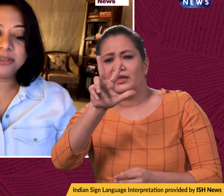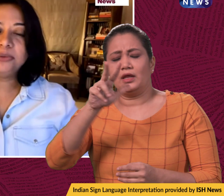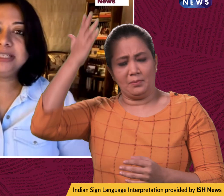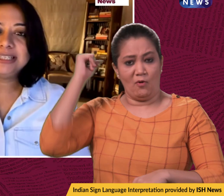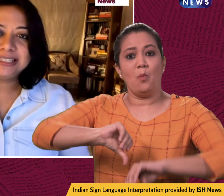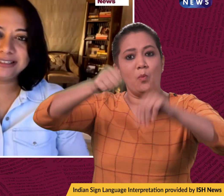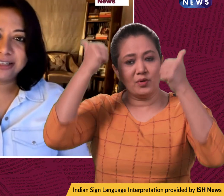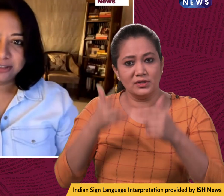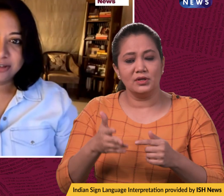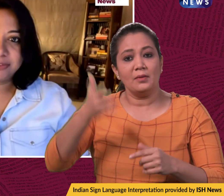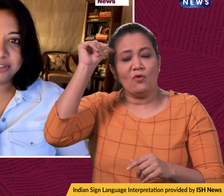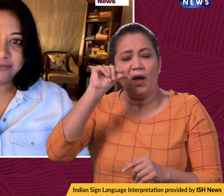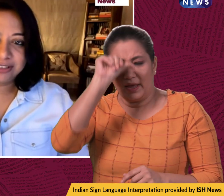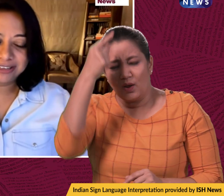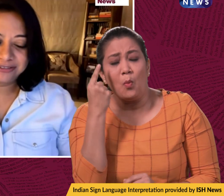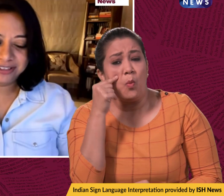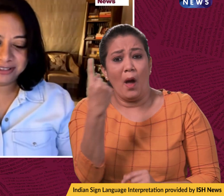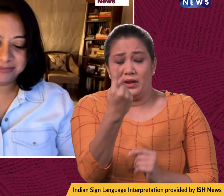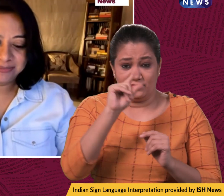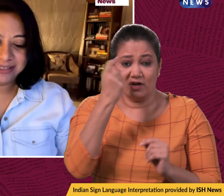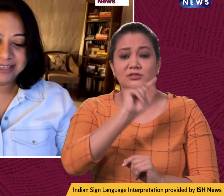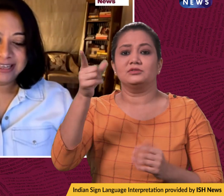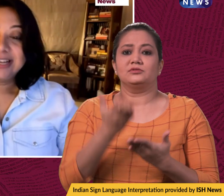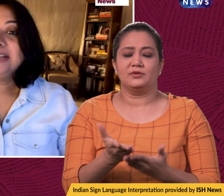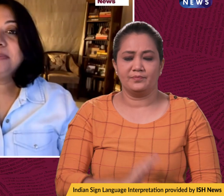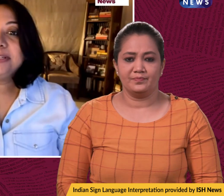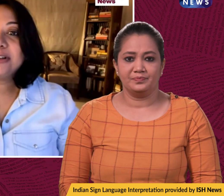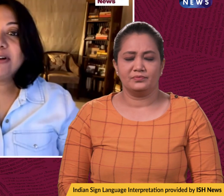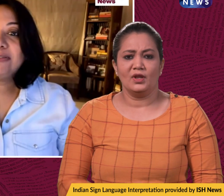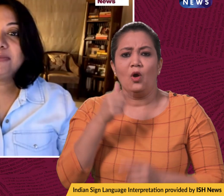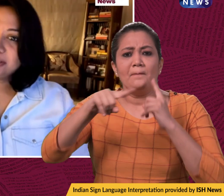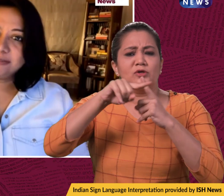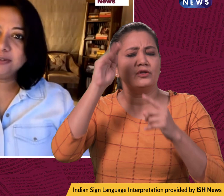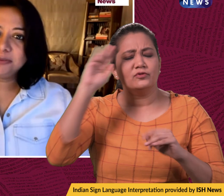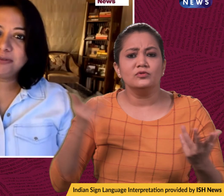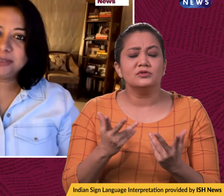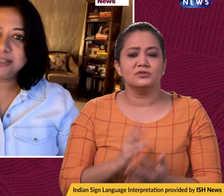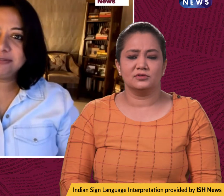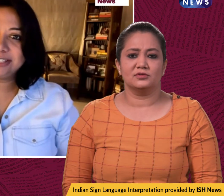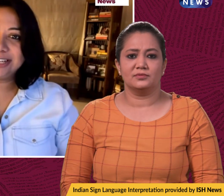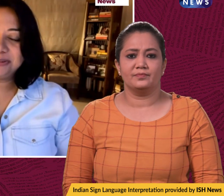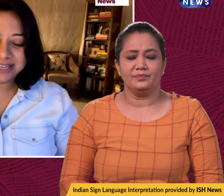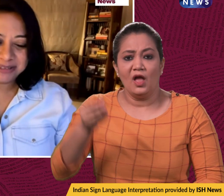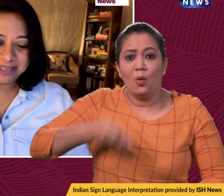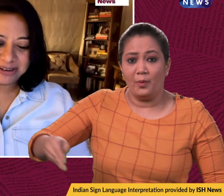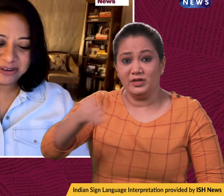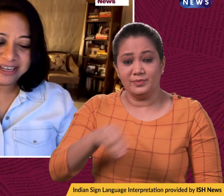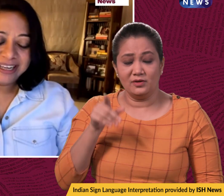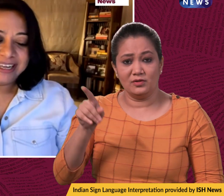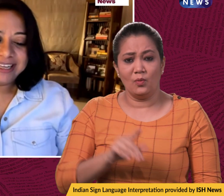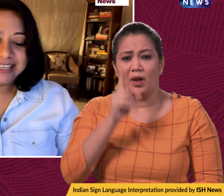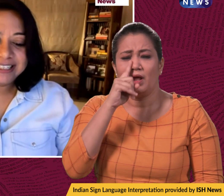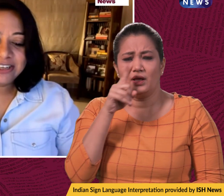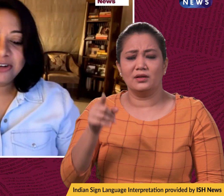to become the only Indian to have achieved that feat. And a piece of positive news before we leave you for today. In West Bengal,